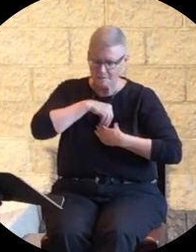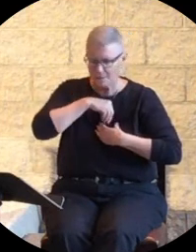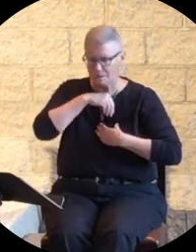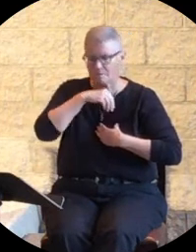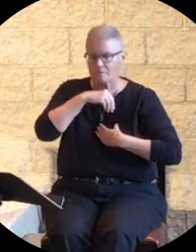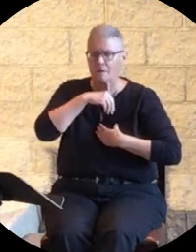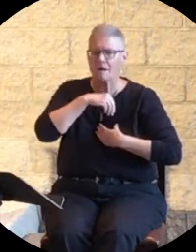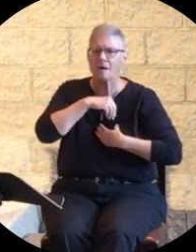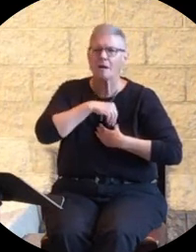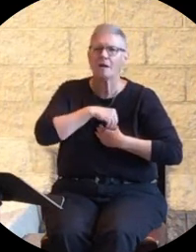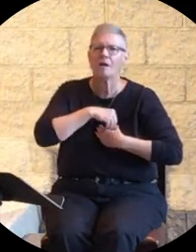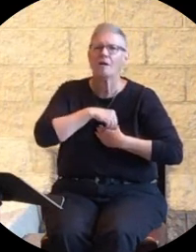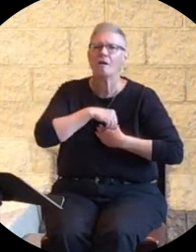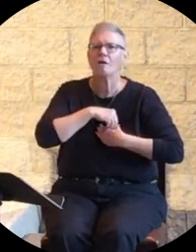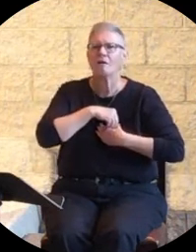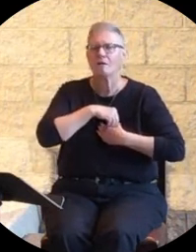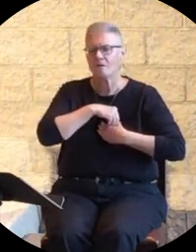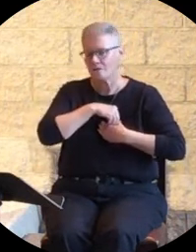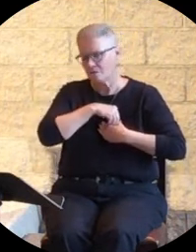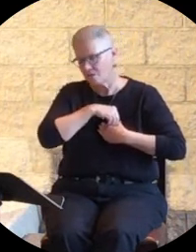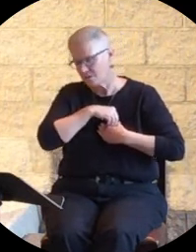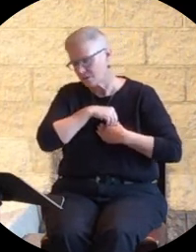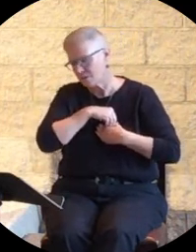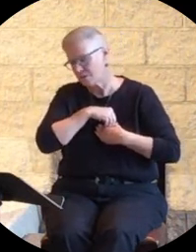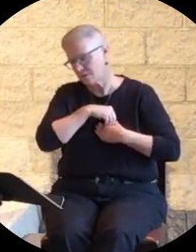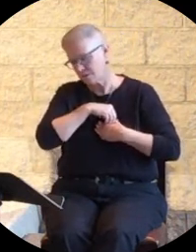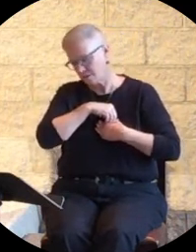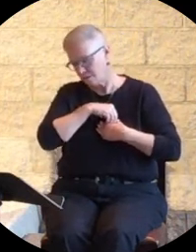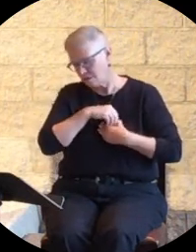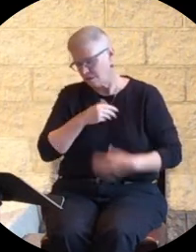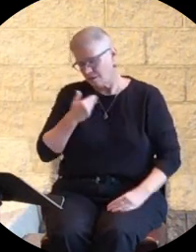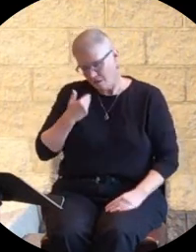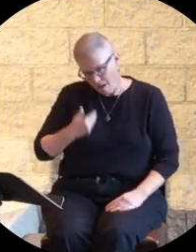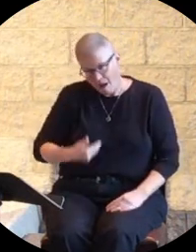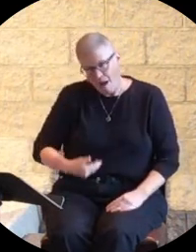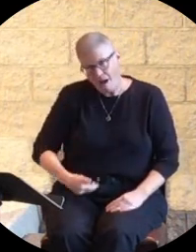deep in my heart,